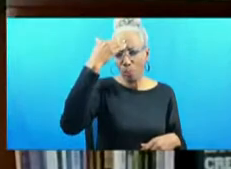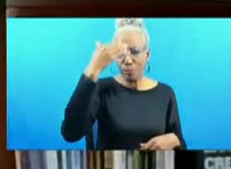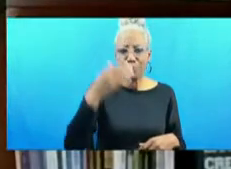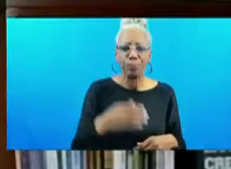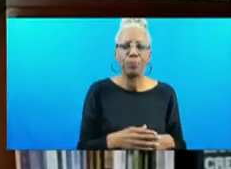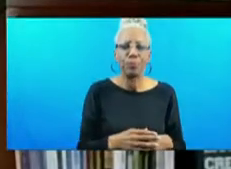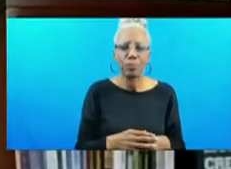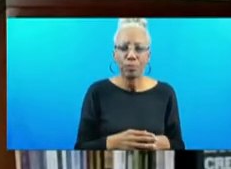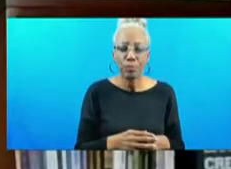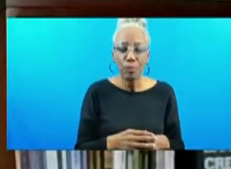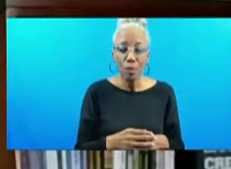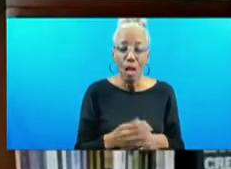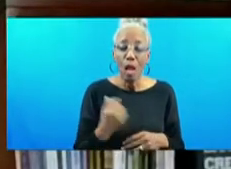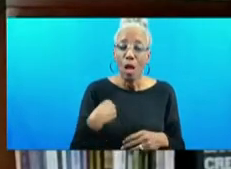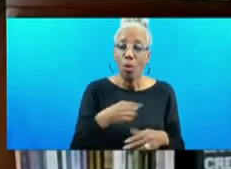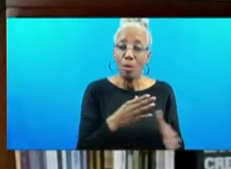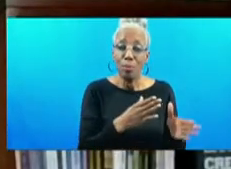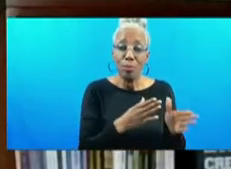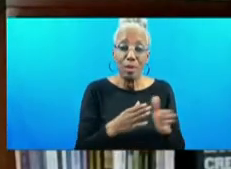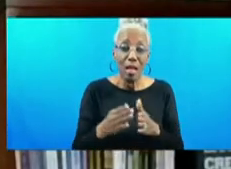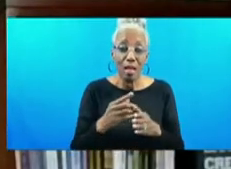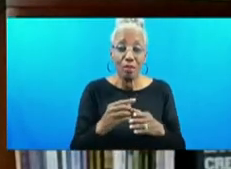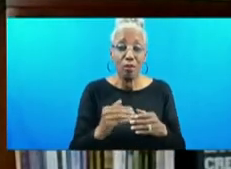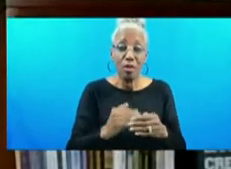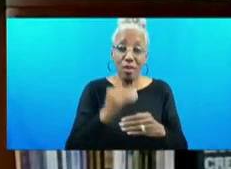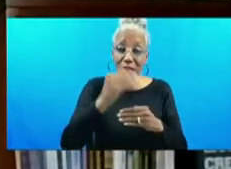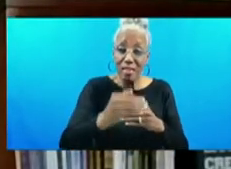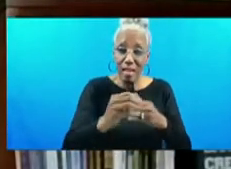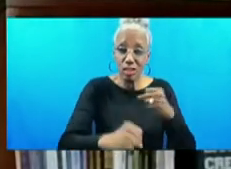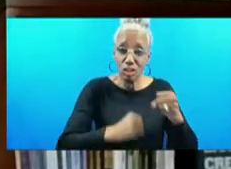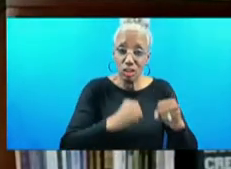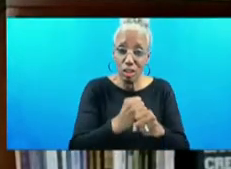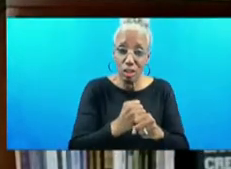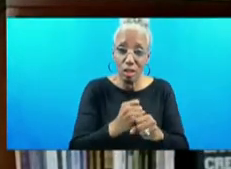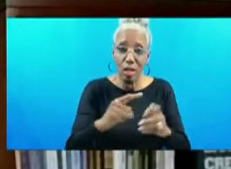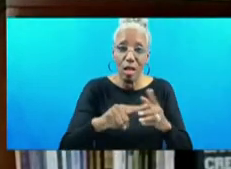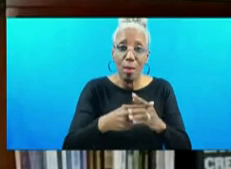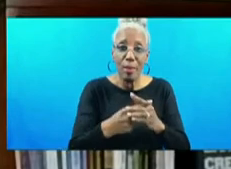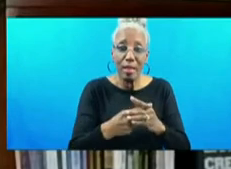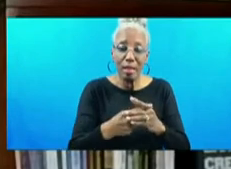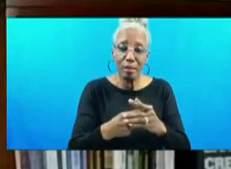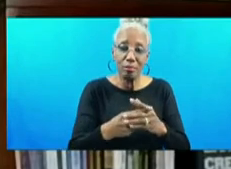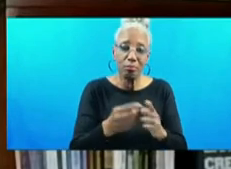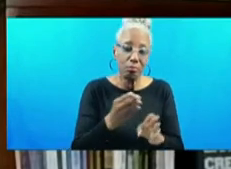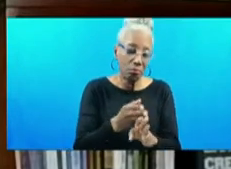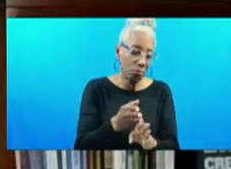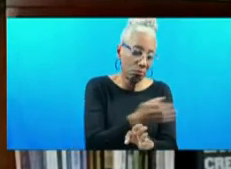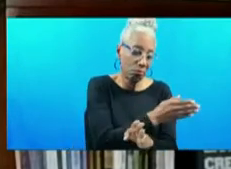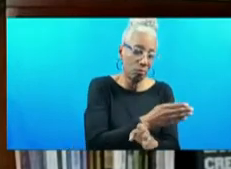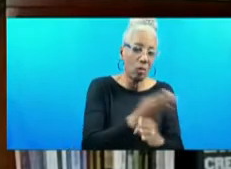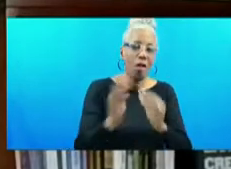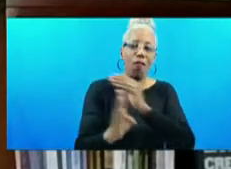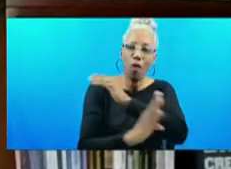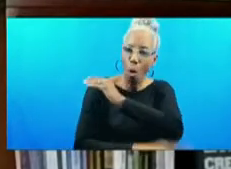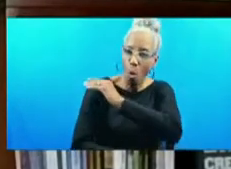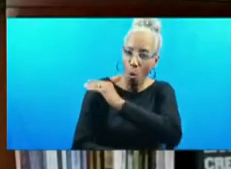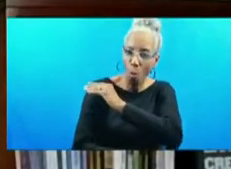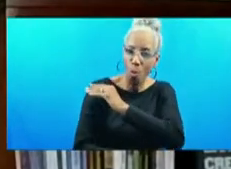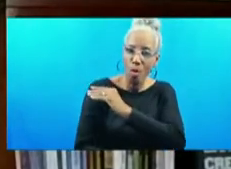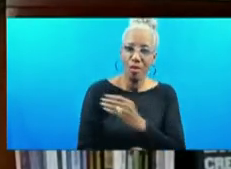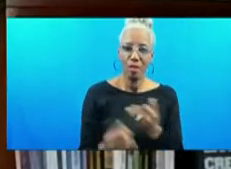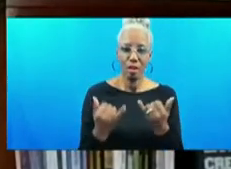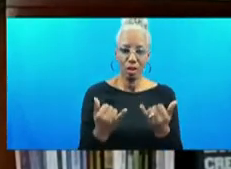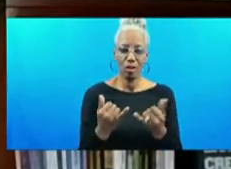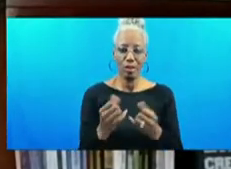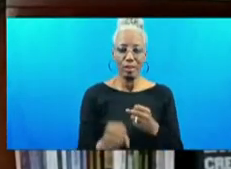those conversations in the fall of the current year. So for instance, we have our community schools that we started last year, and